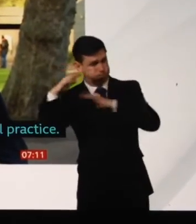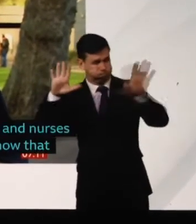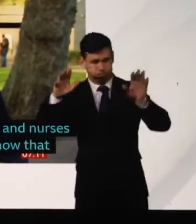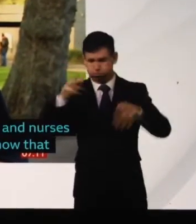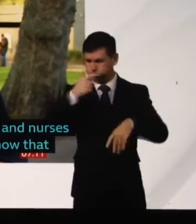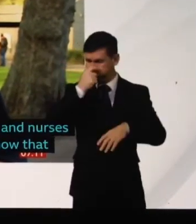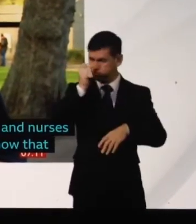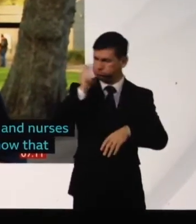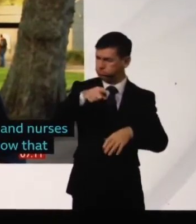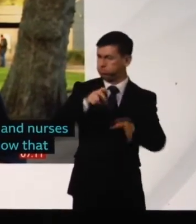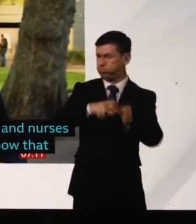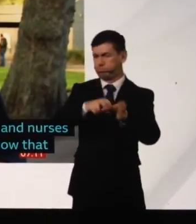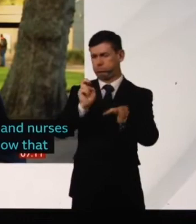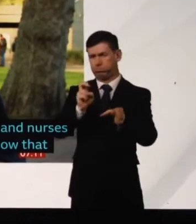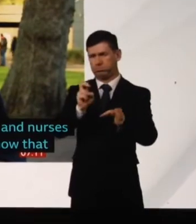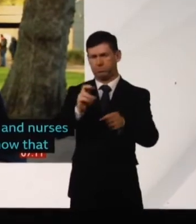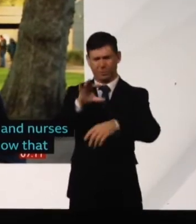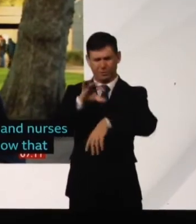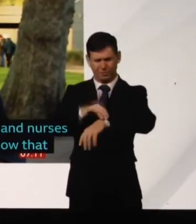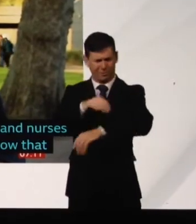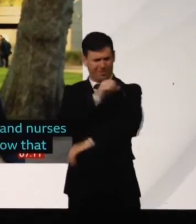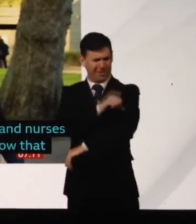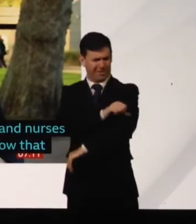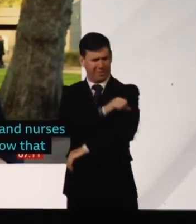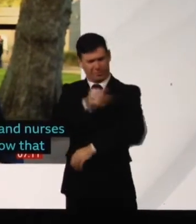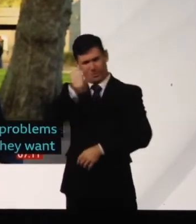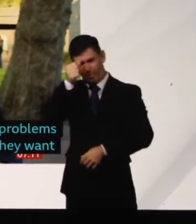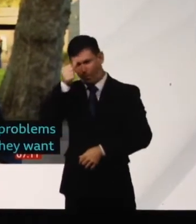Thank you.